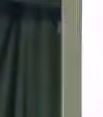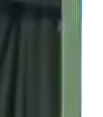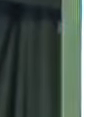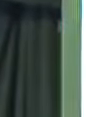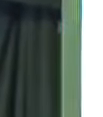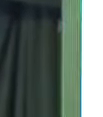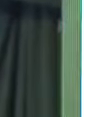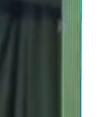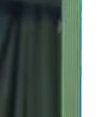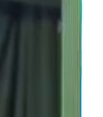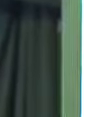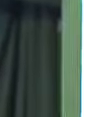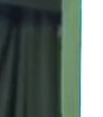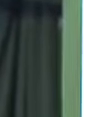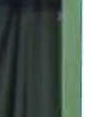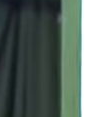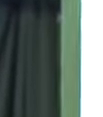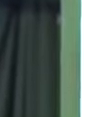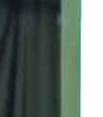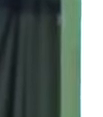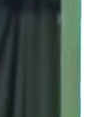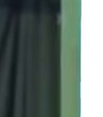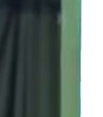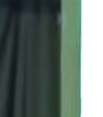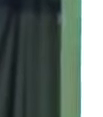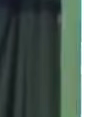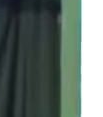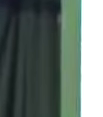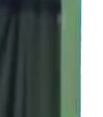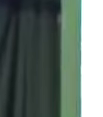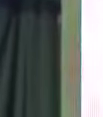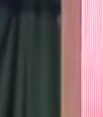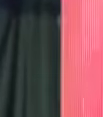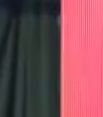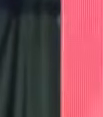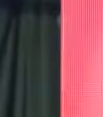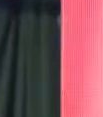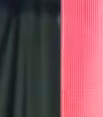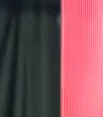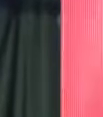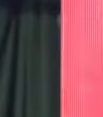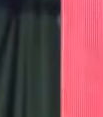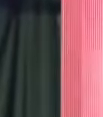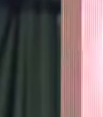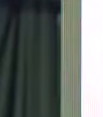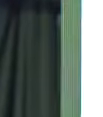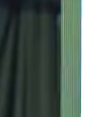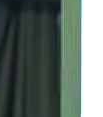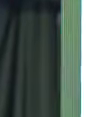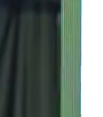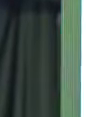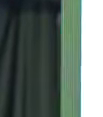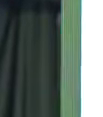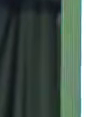engaging. But it is about to get even more interesting with the chapter we open